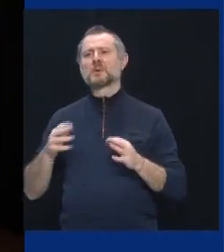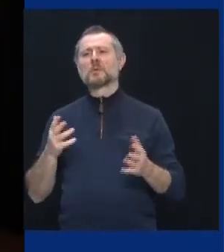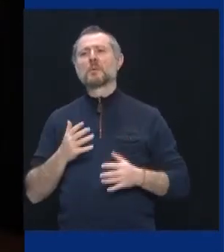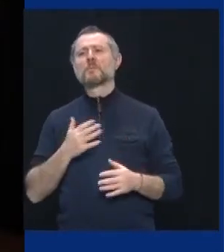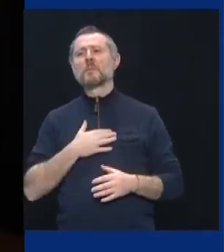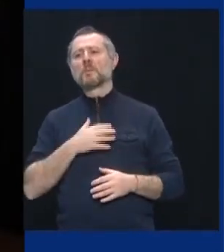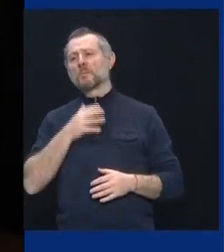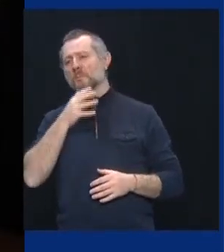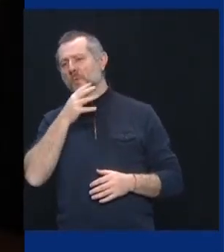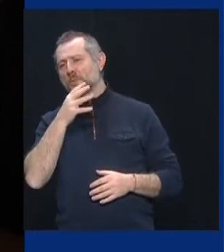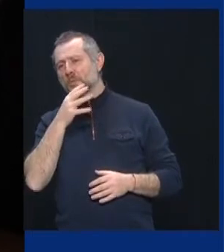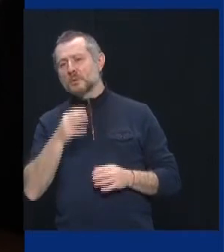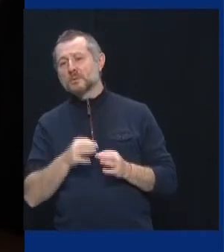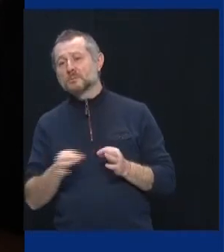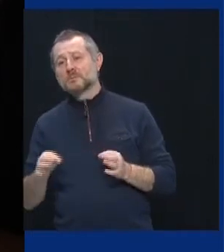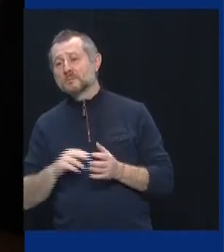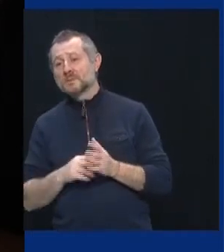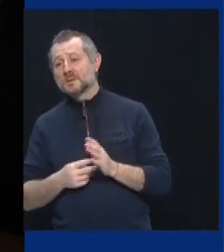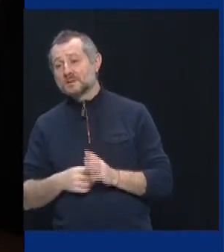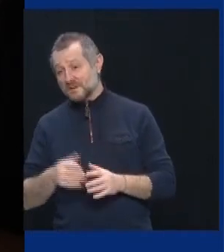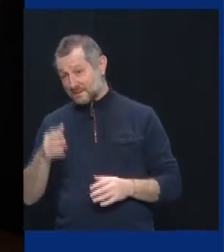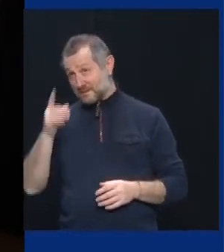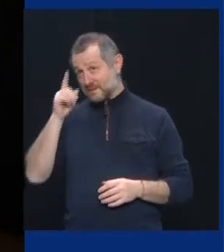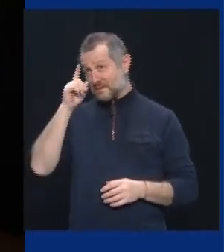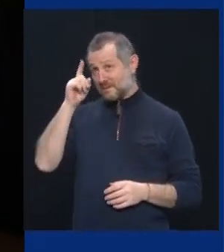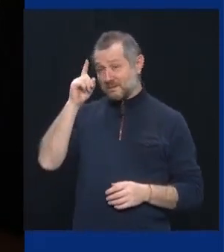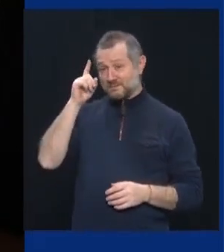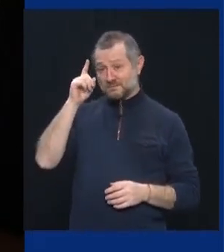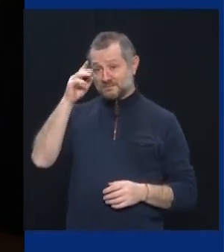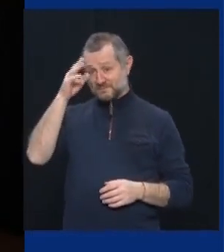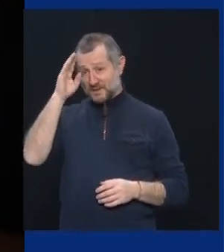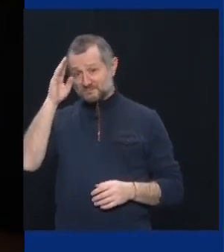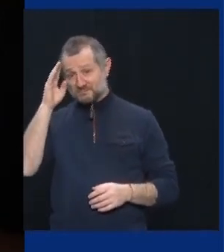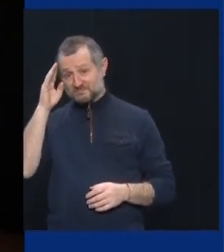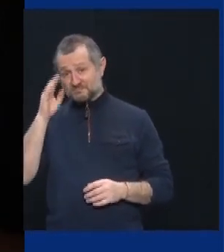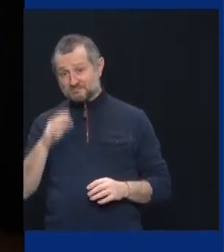when they say that God works in mysterious ways.